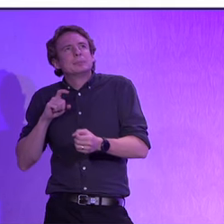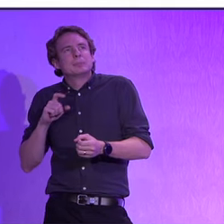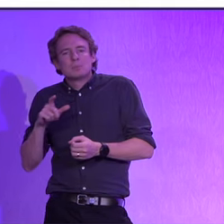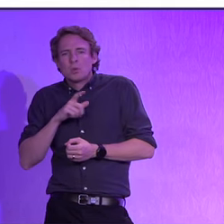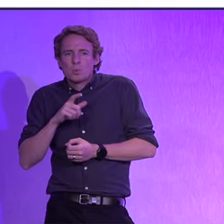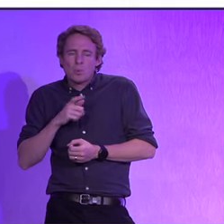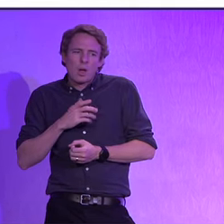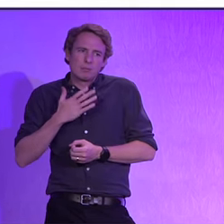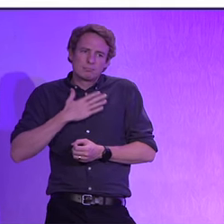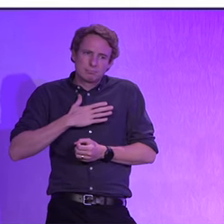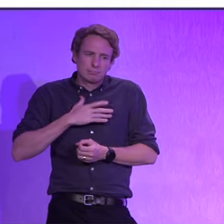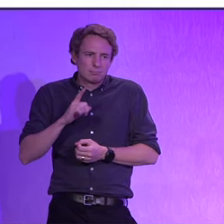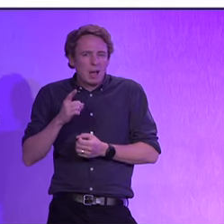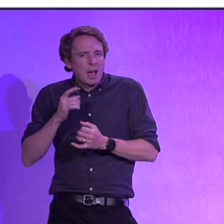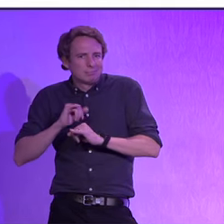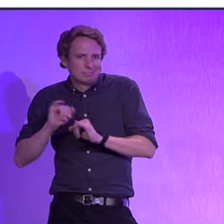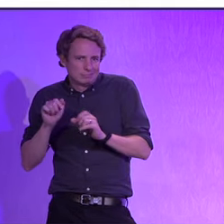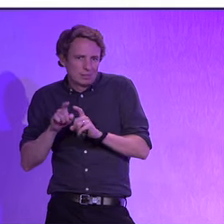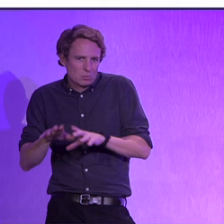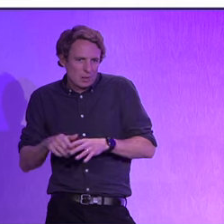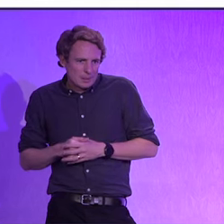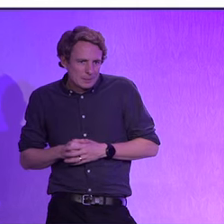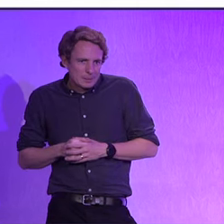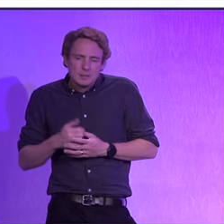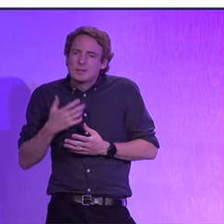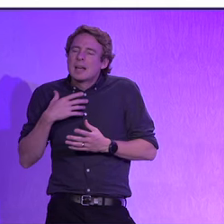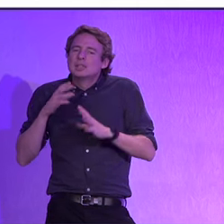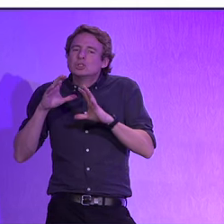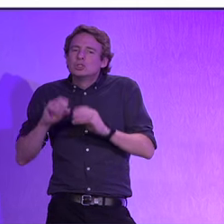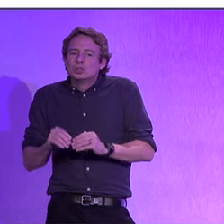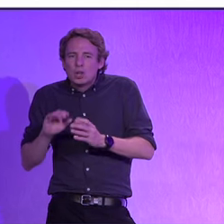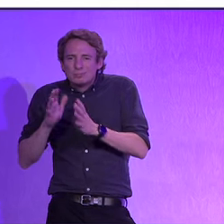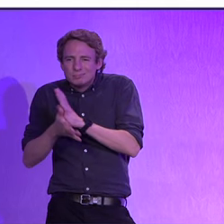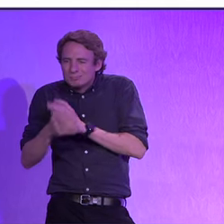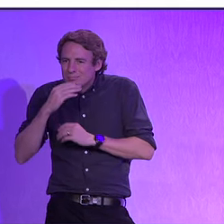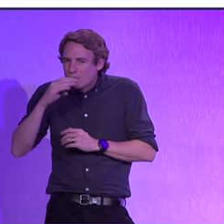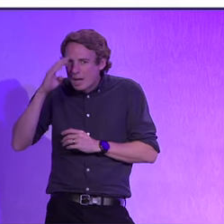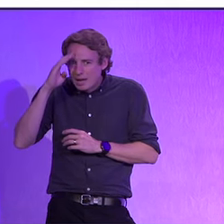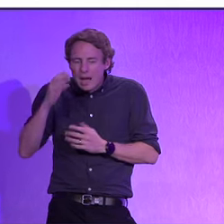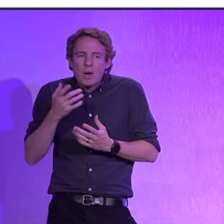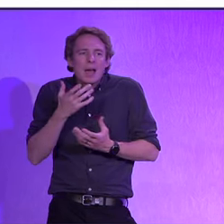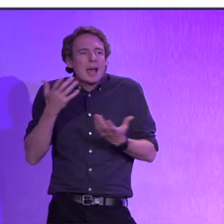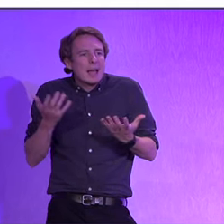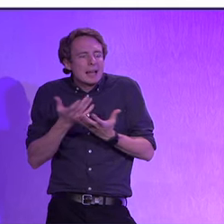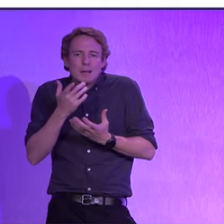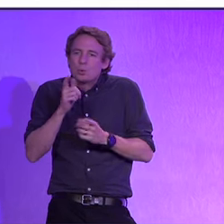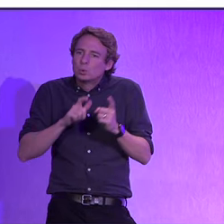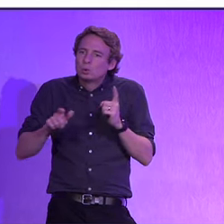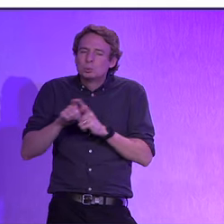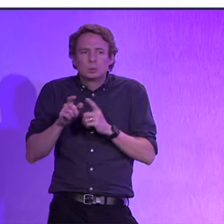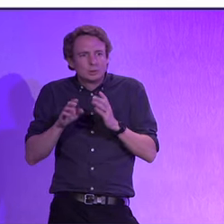creation, for such reprieves are both salutary and enlightening. They prevent the scourge of burnout and